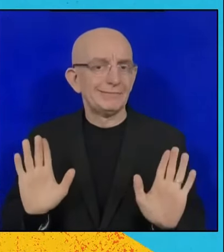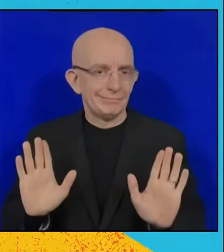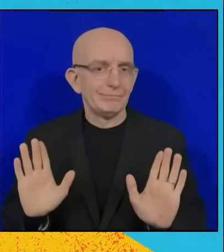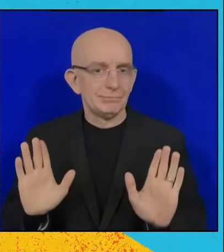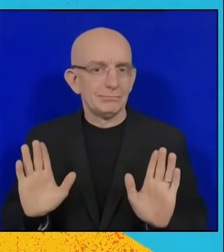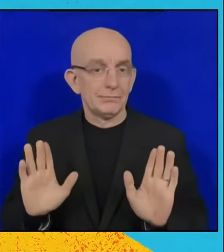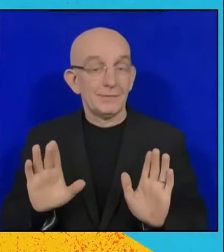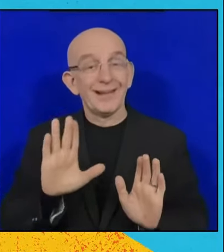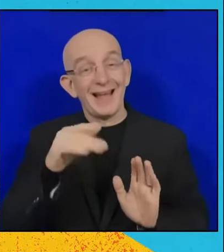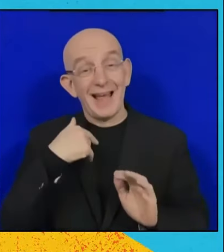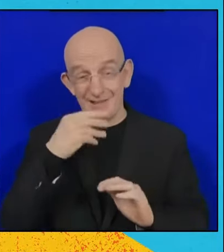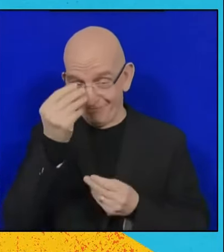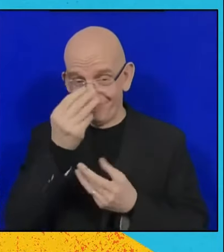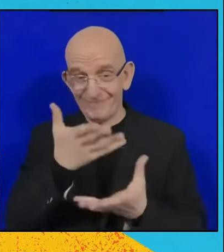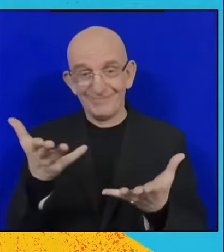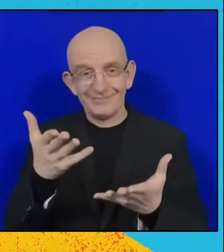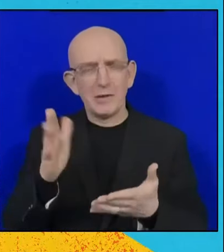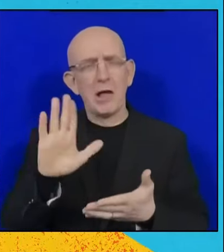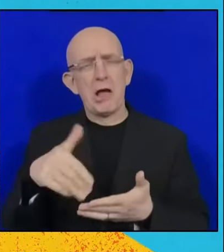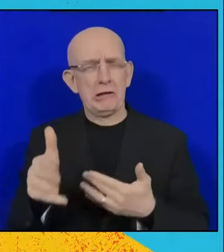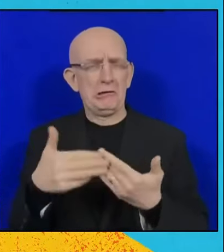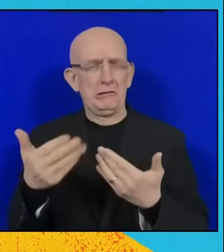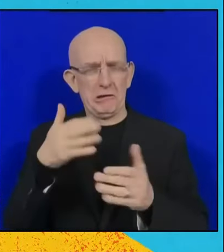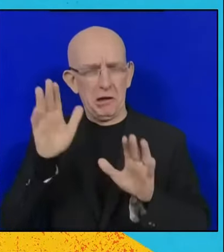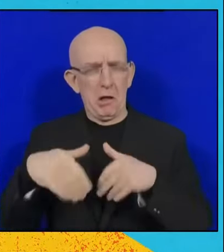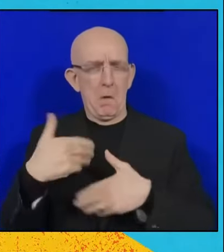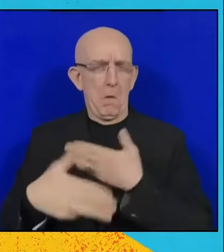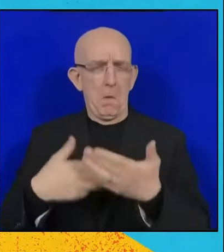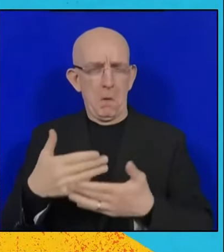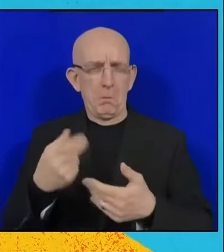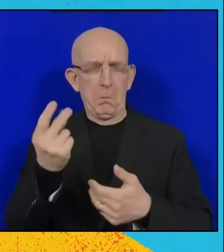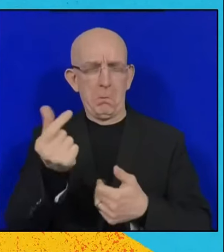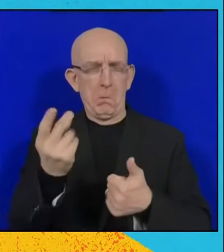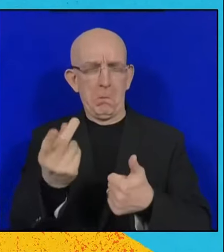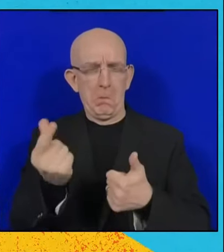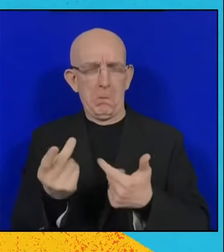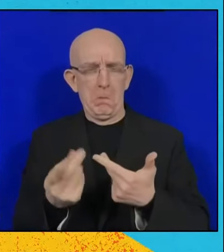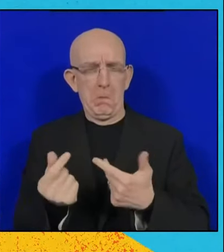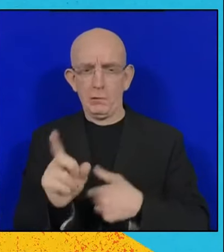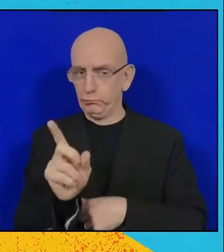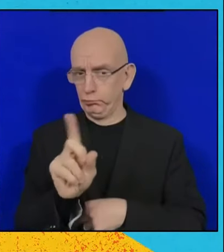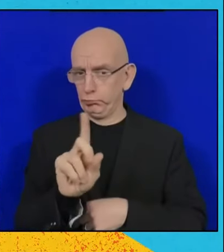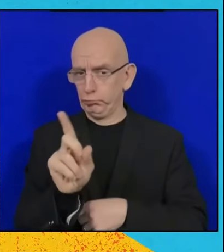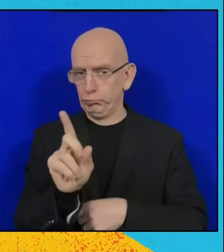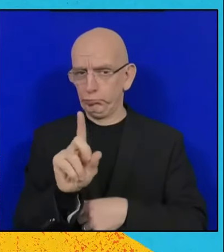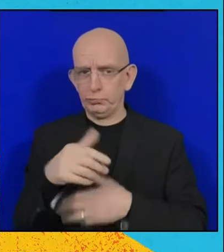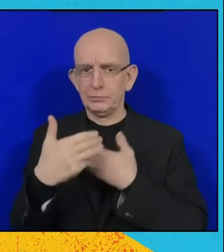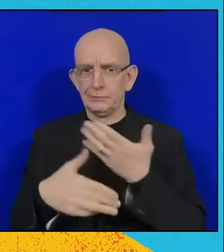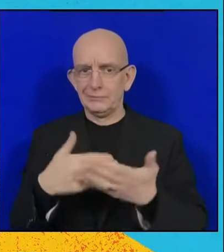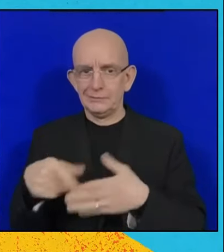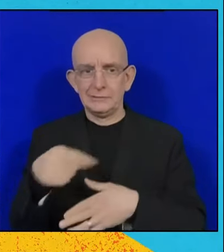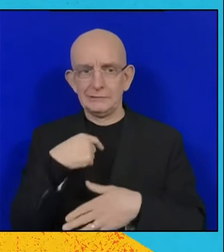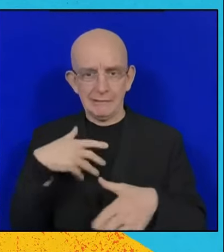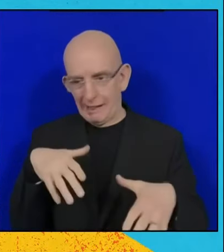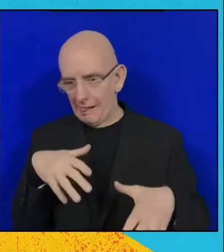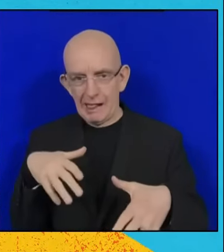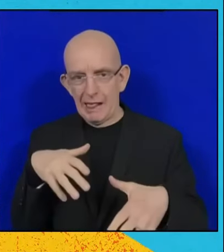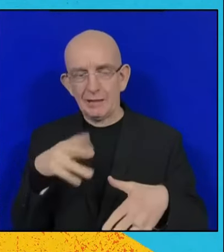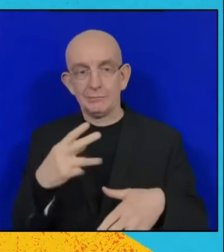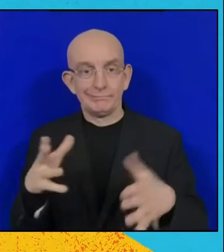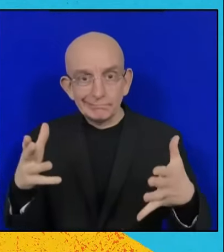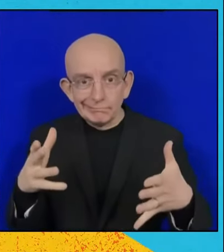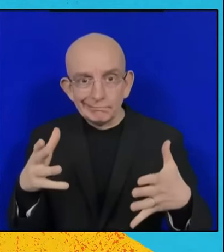But if you feel stuck, remember what Jordan Sparks We live